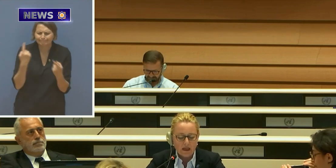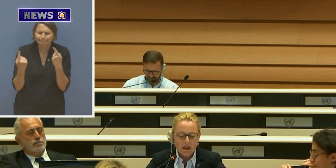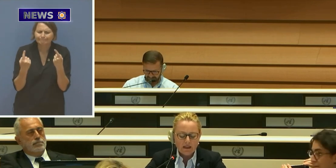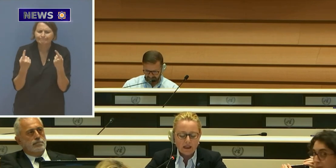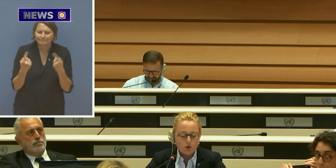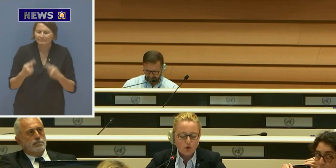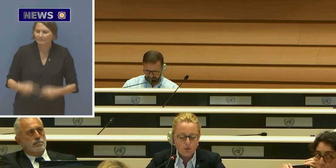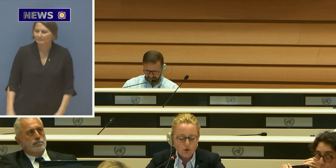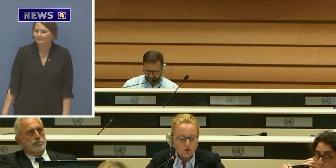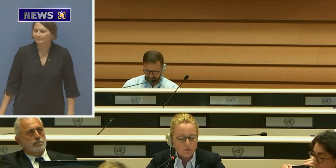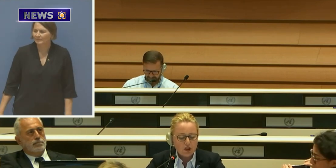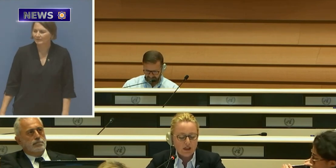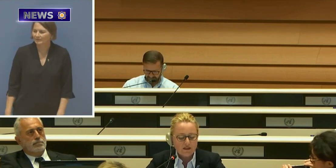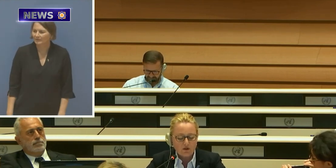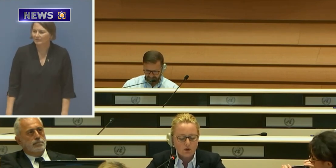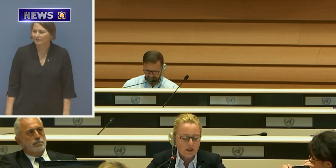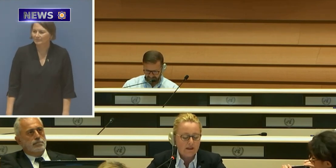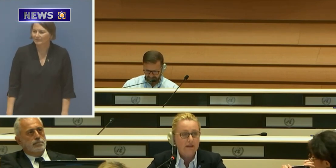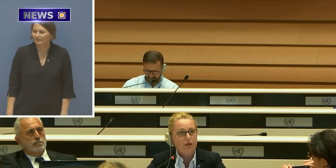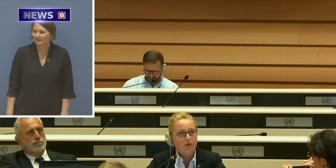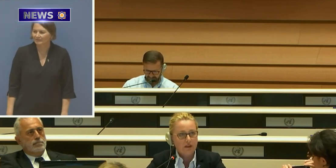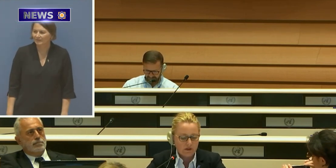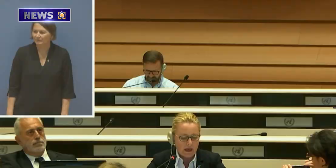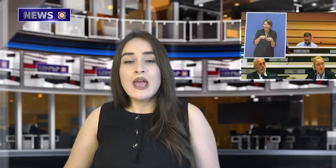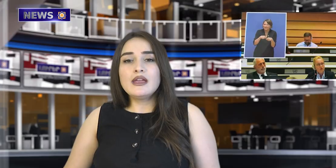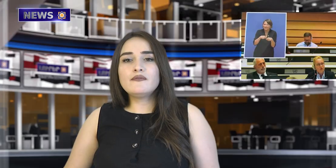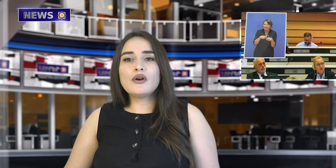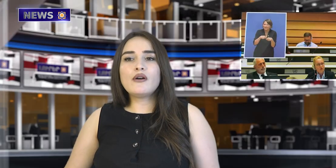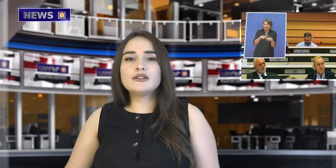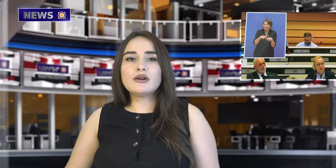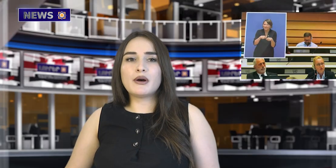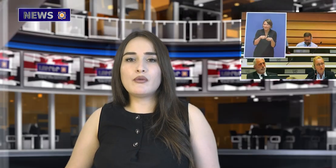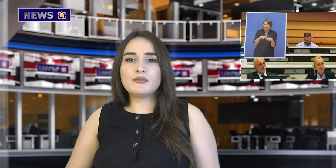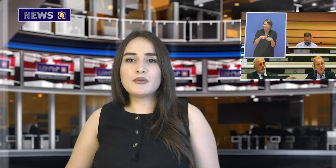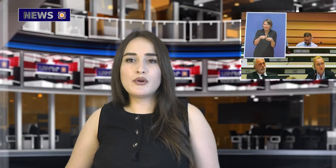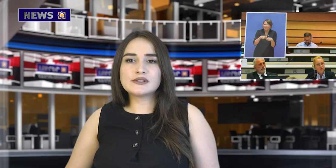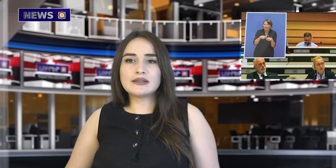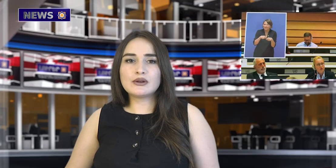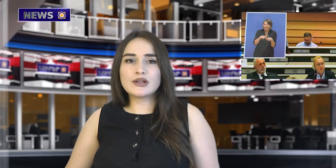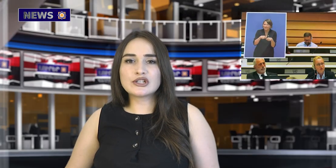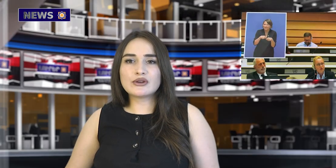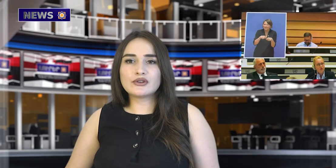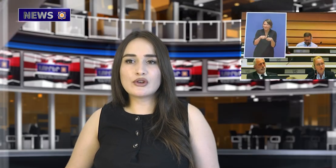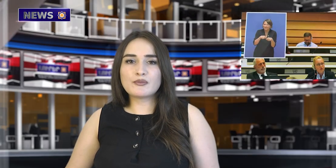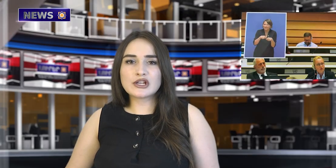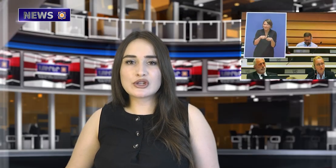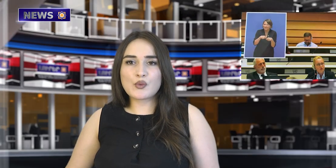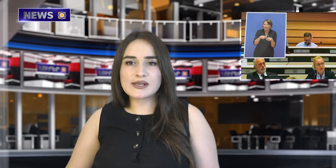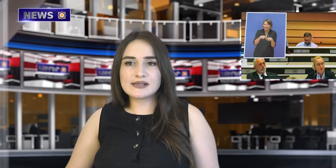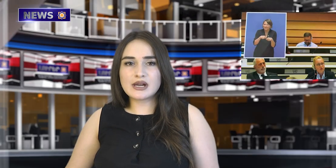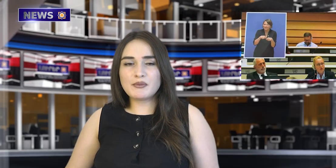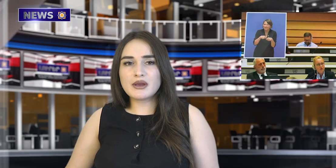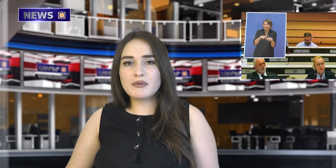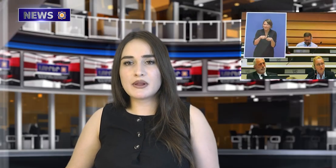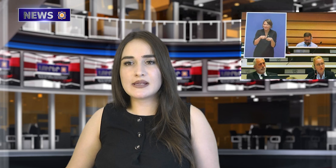recognized by more than 30 states sitting today at the United Nations. In view of the above, we propose that the question of the occupation